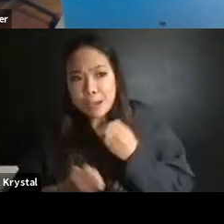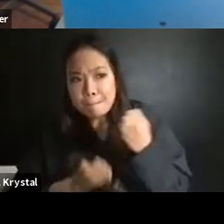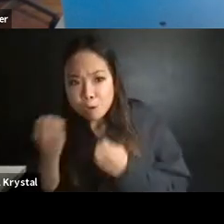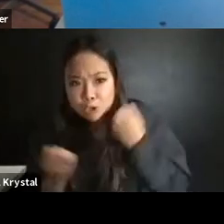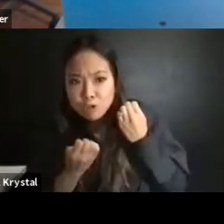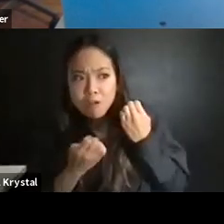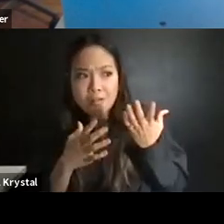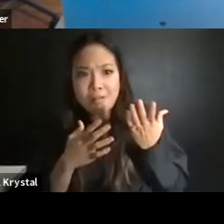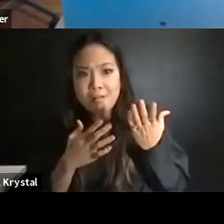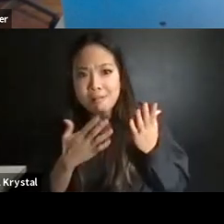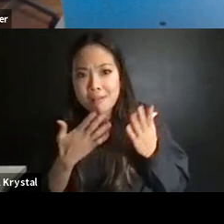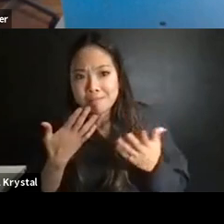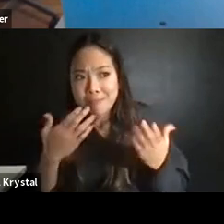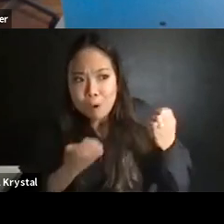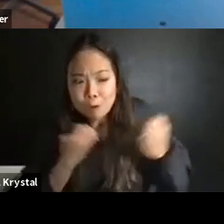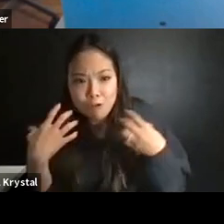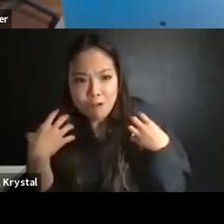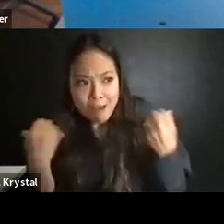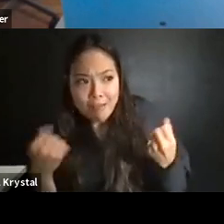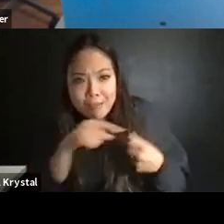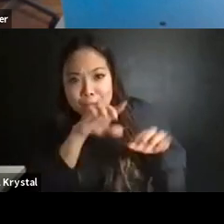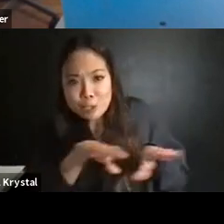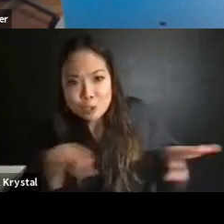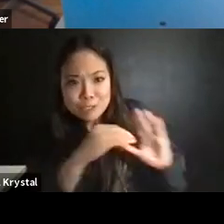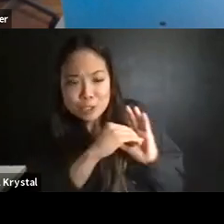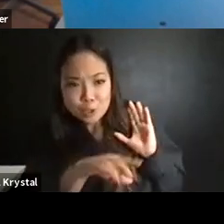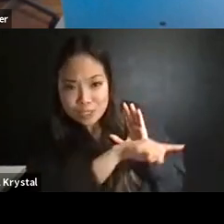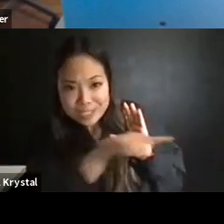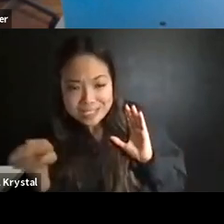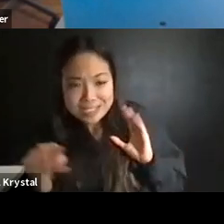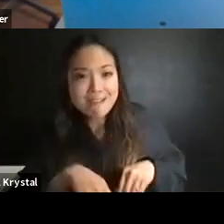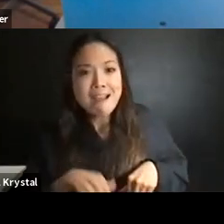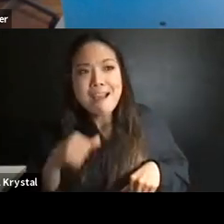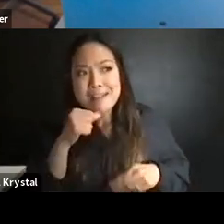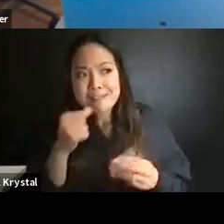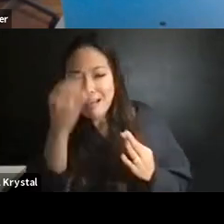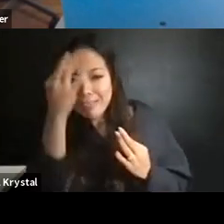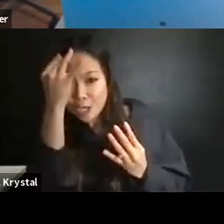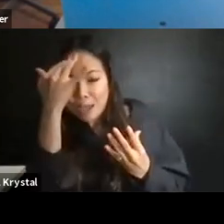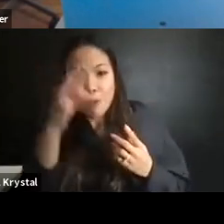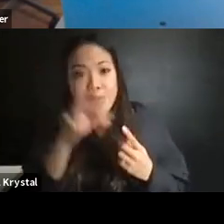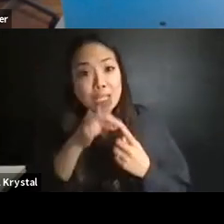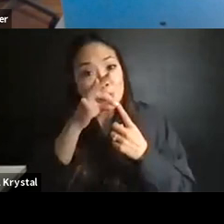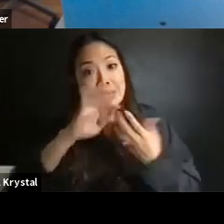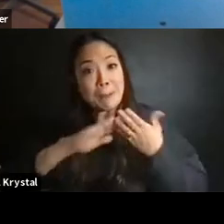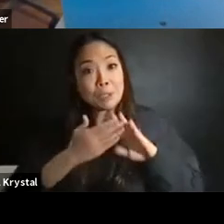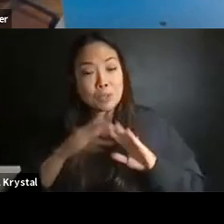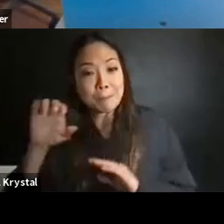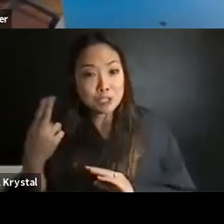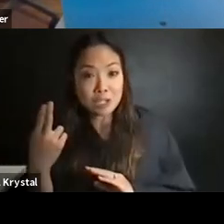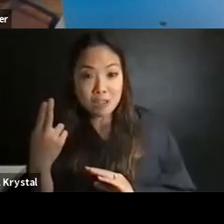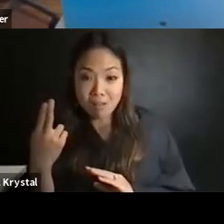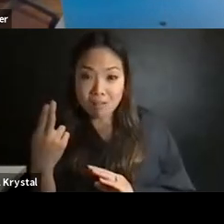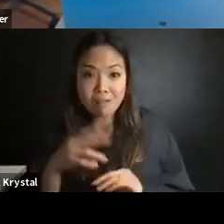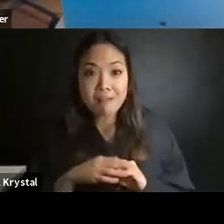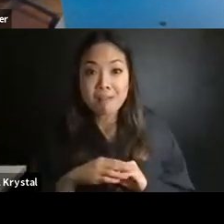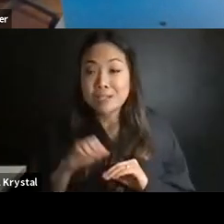students at the school right now as well as a fundamental disregard for the unique community at mission hill so if your goal